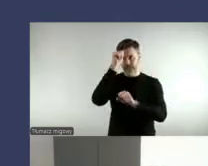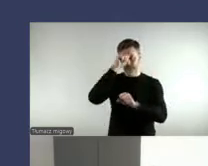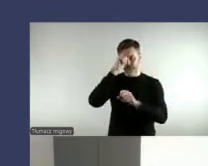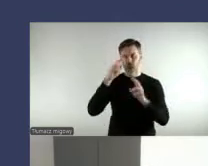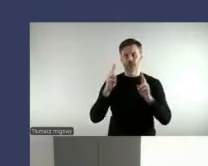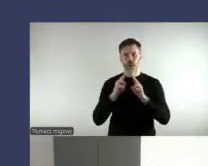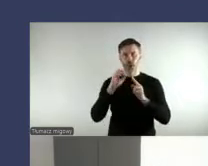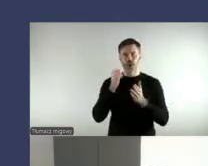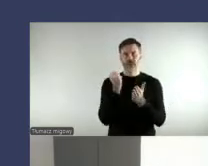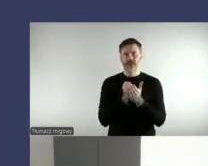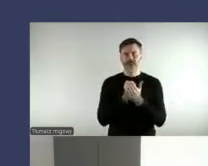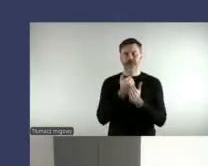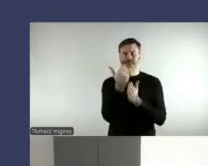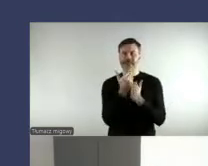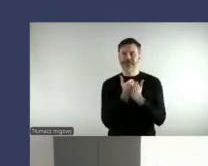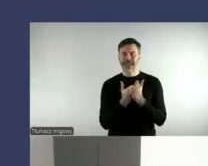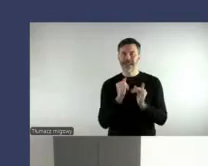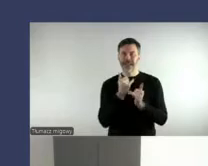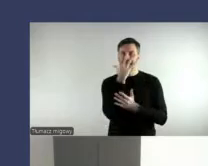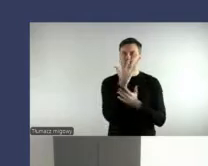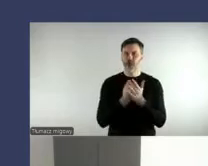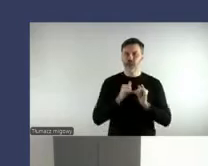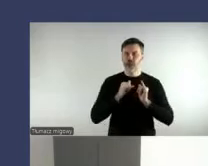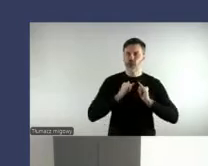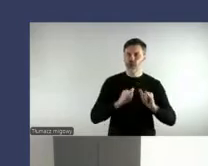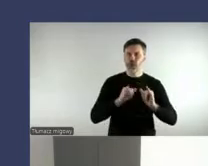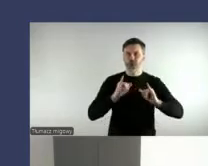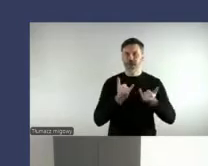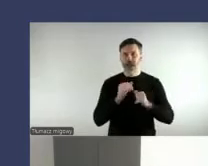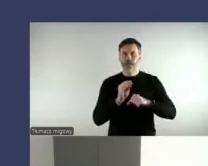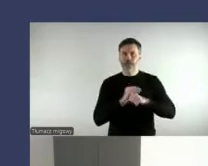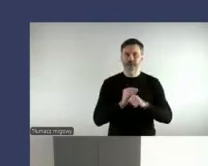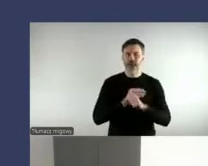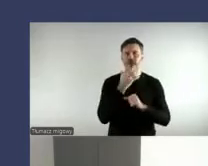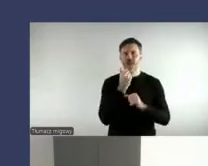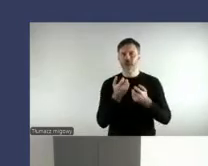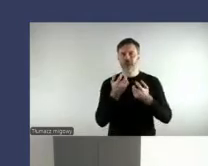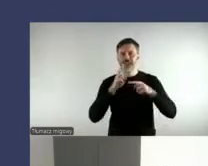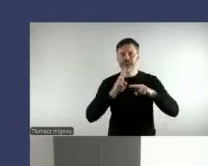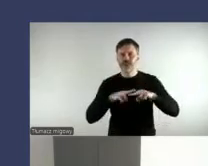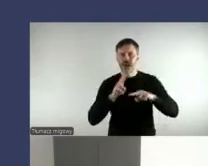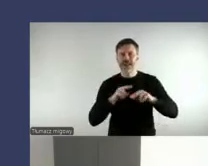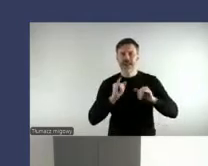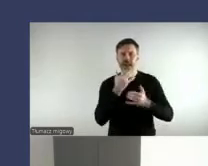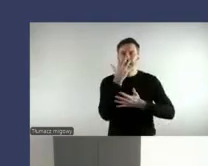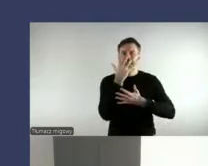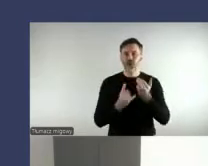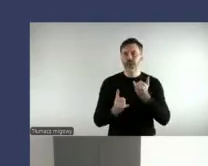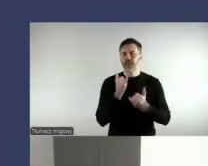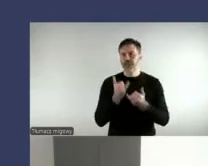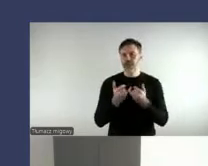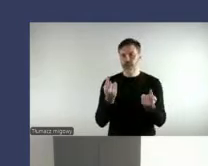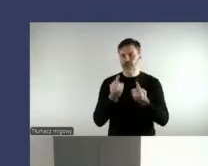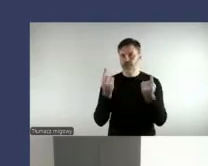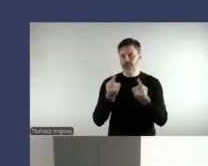the full name is called the Agreement on the Rules of Using Resources, Services, Equipment,